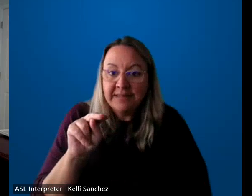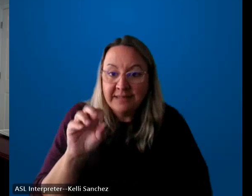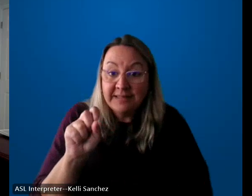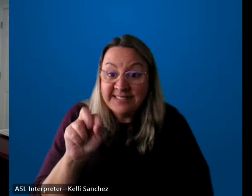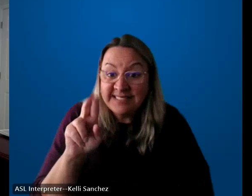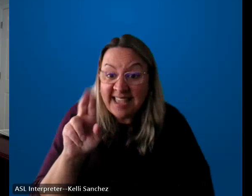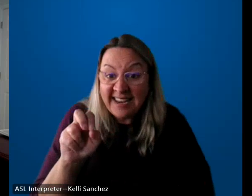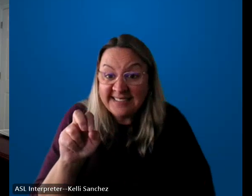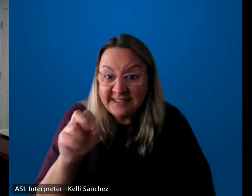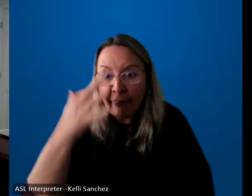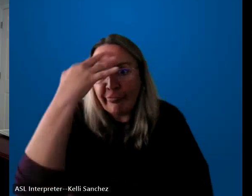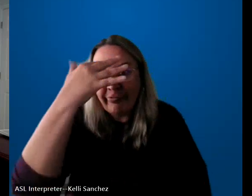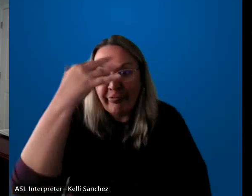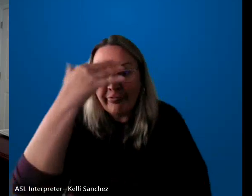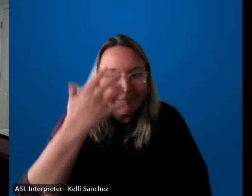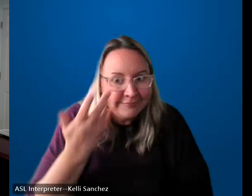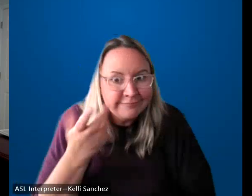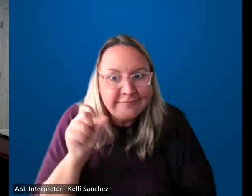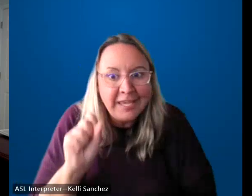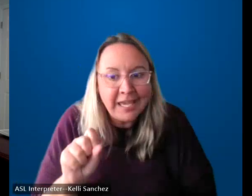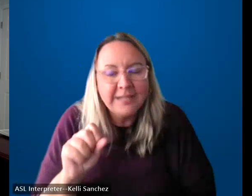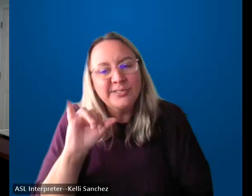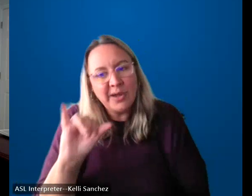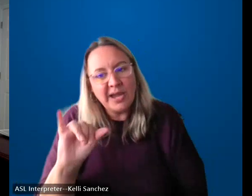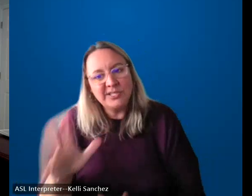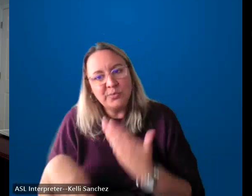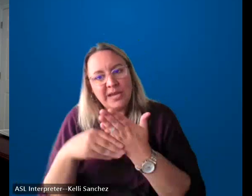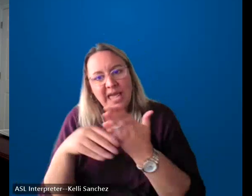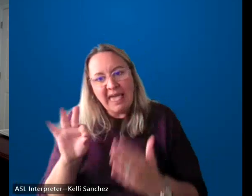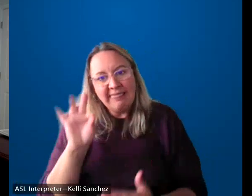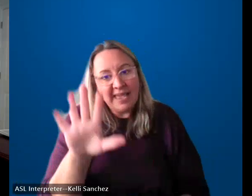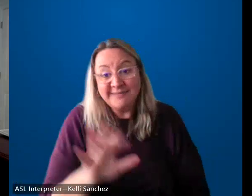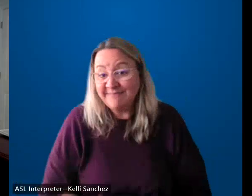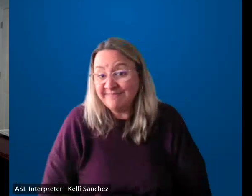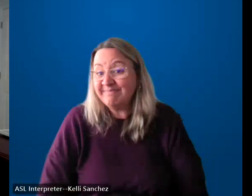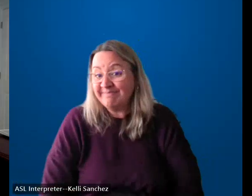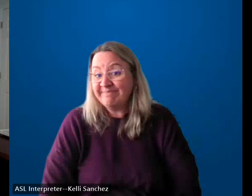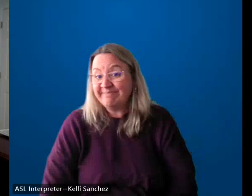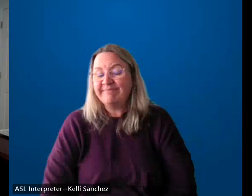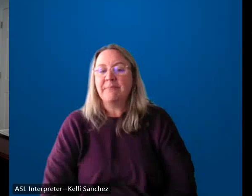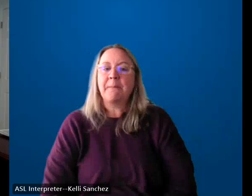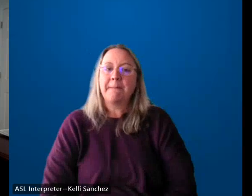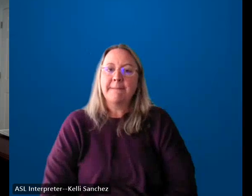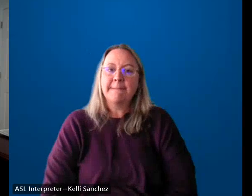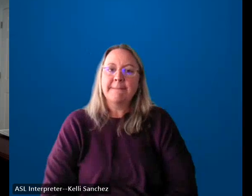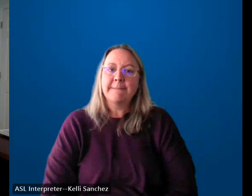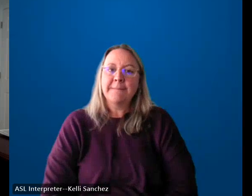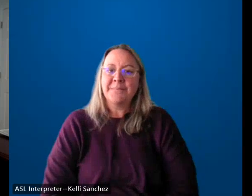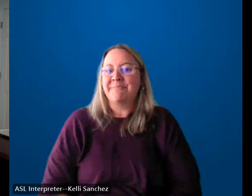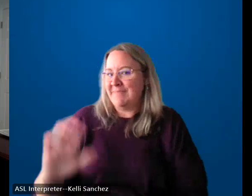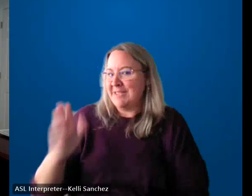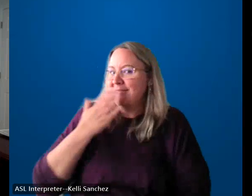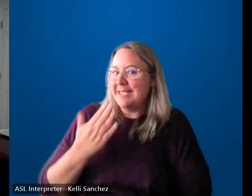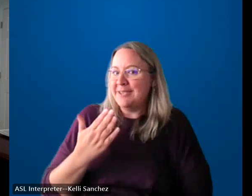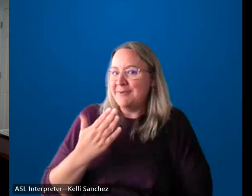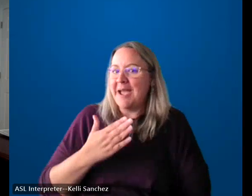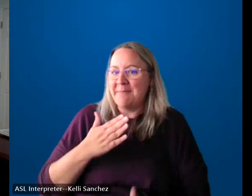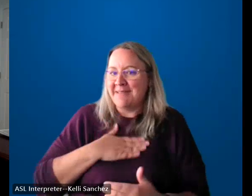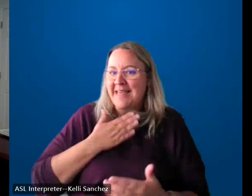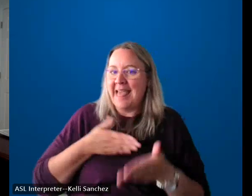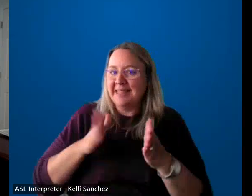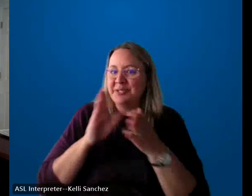so, that was the biggest thing I wanted to add to this piece. Well, and thank you, and I'm glad I let you